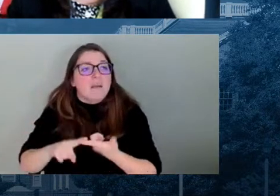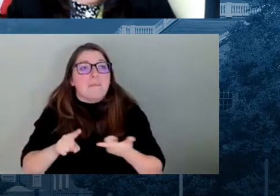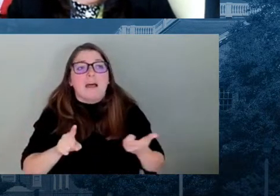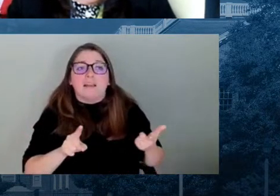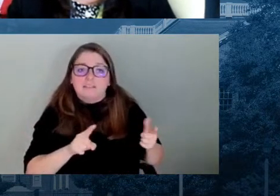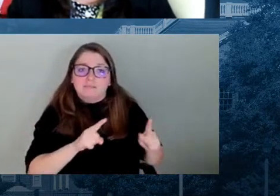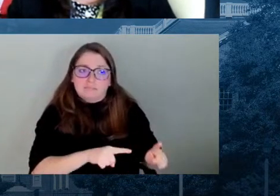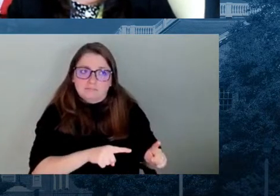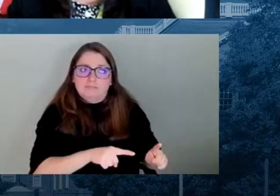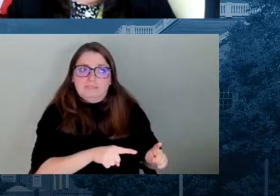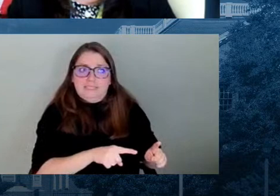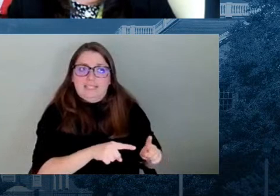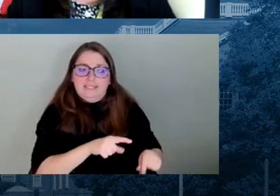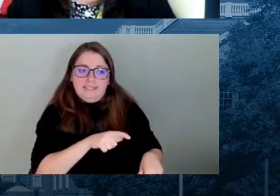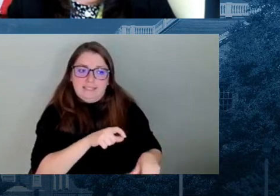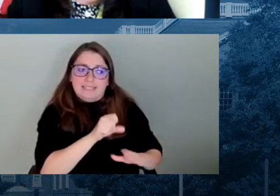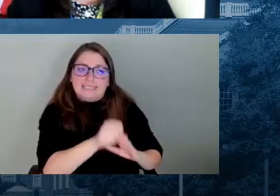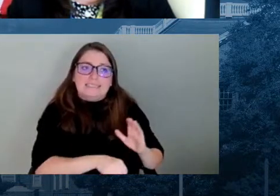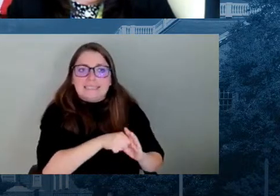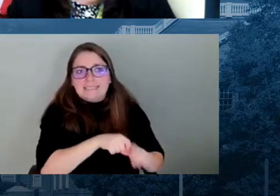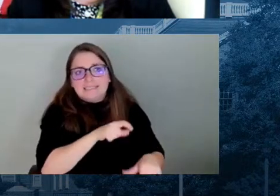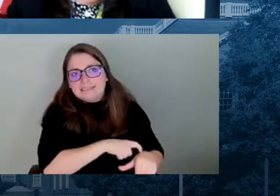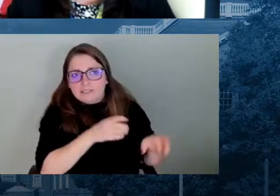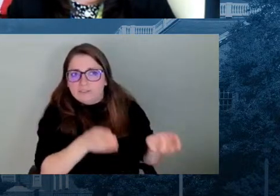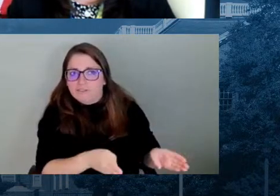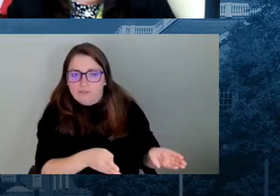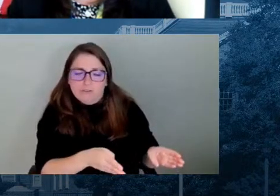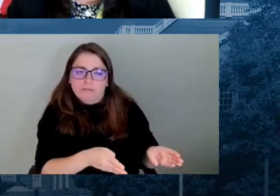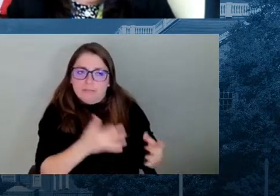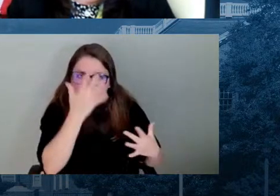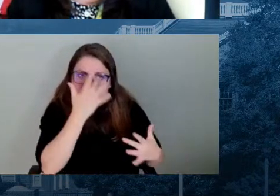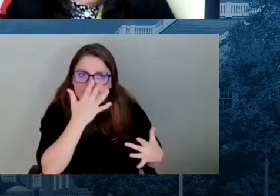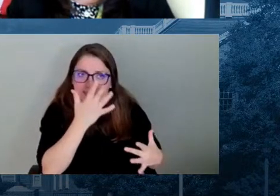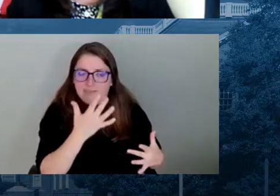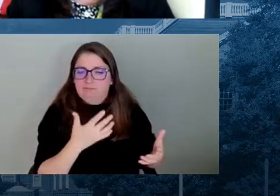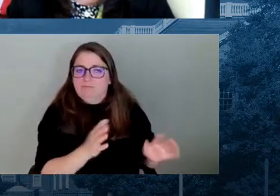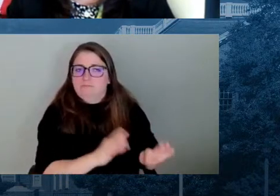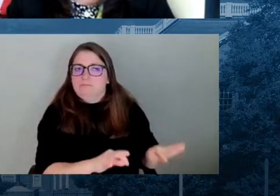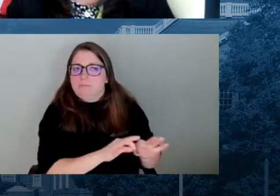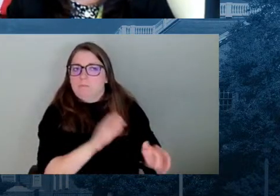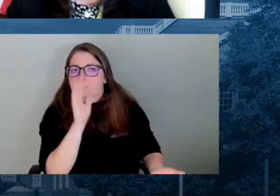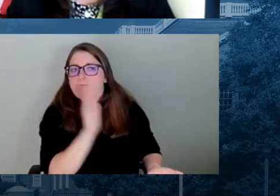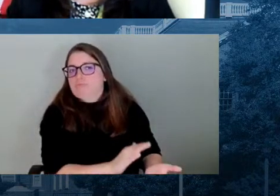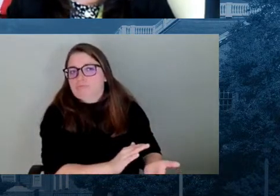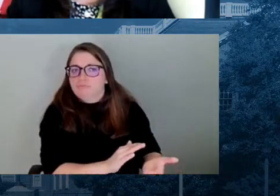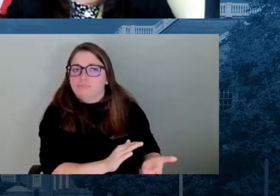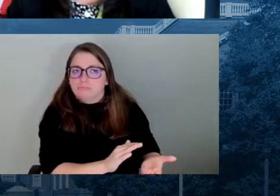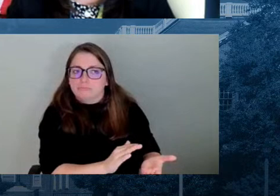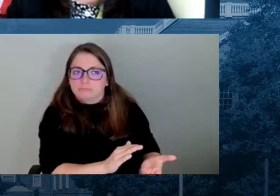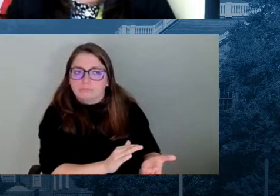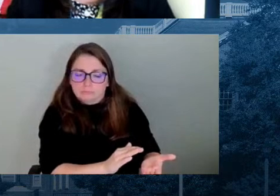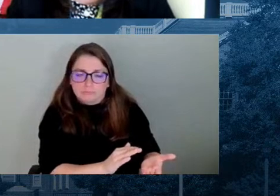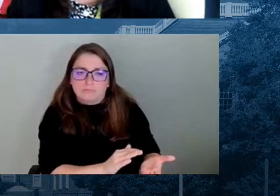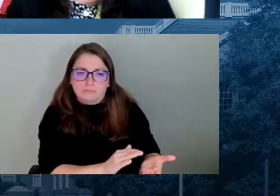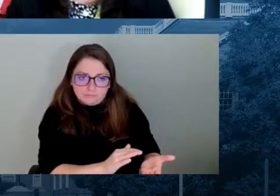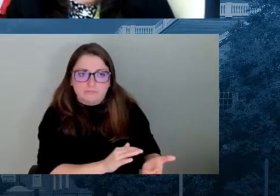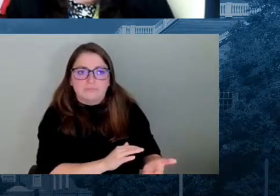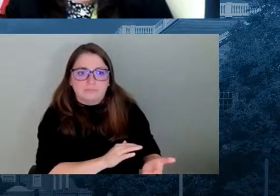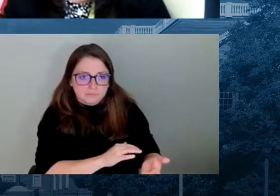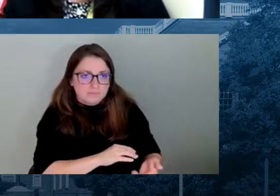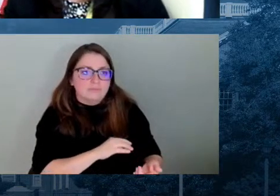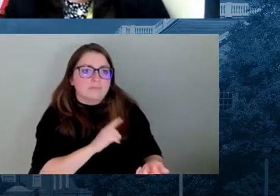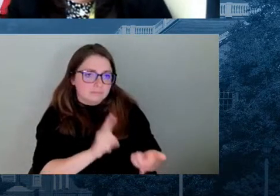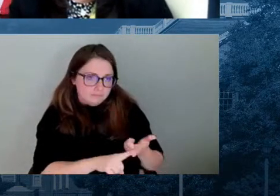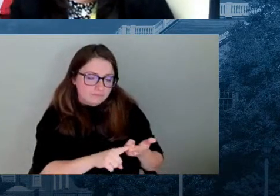important issue that we maintain access and support so that, again, everybody who needs the hospital can get there, virus or